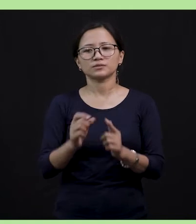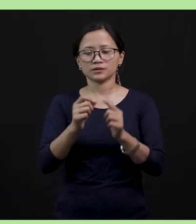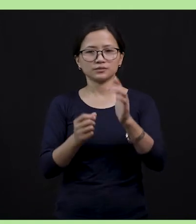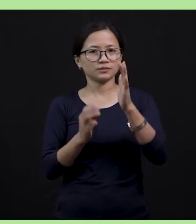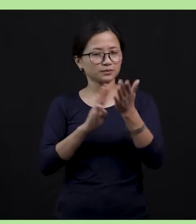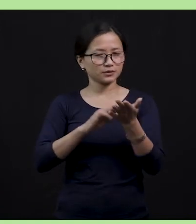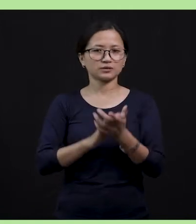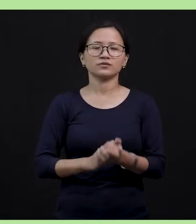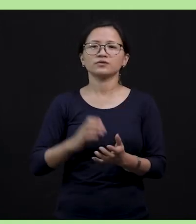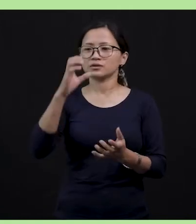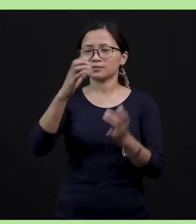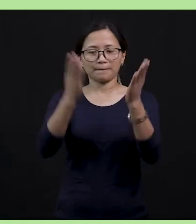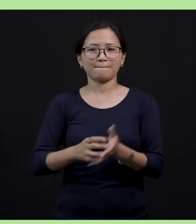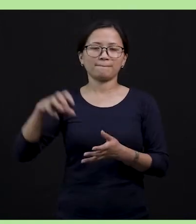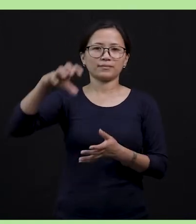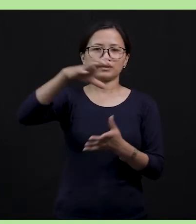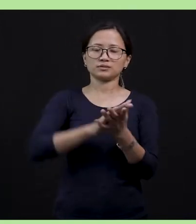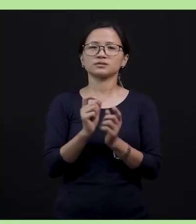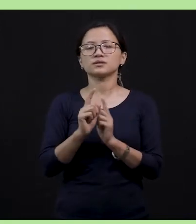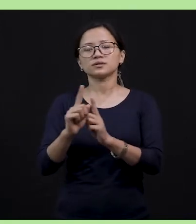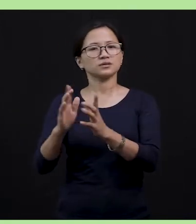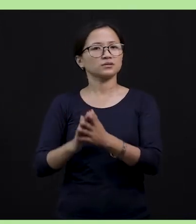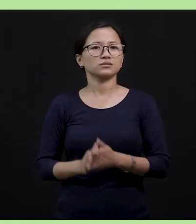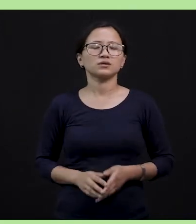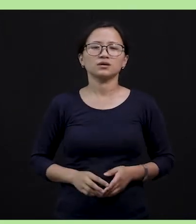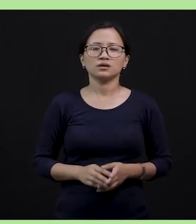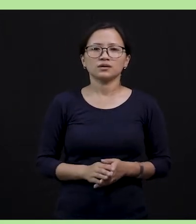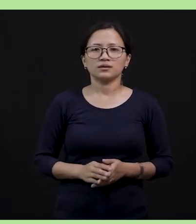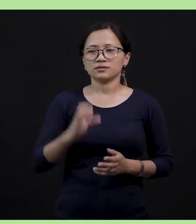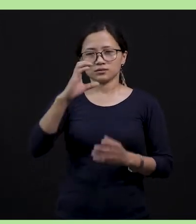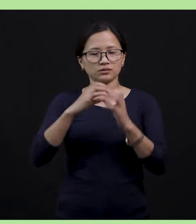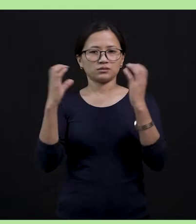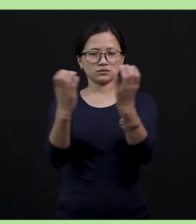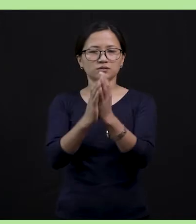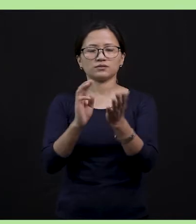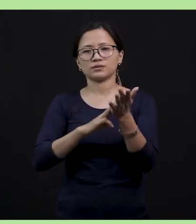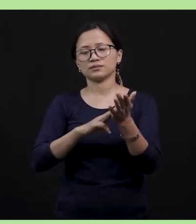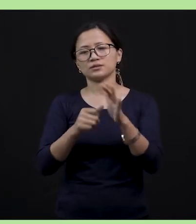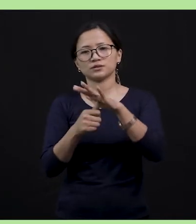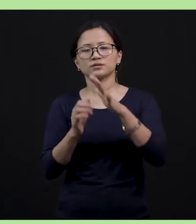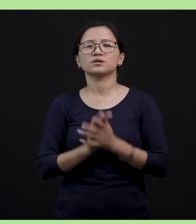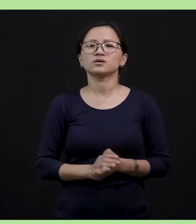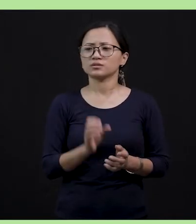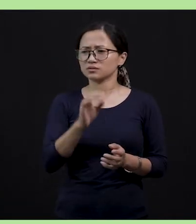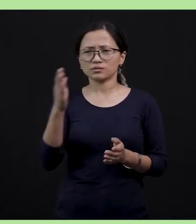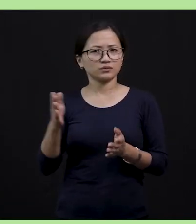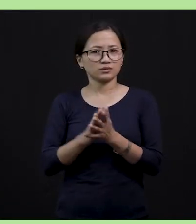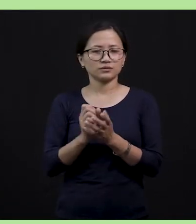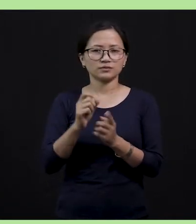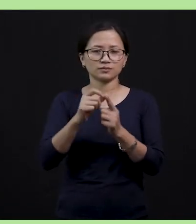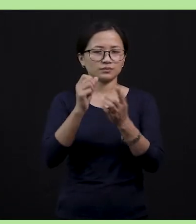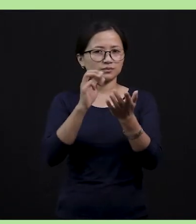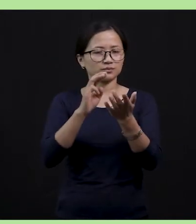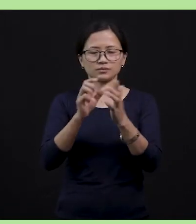and the prime minister is assisted by his cabinet minister, or you can call council of ministers. Whereas it's just the opposite with the presidential